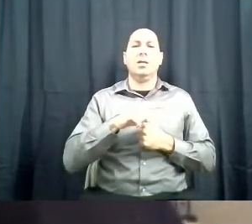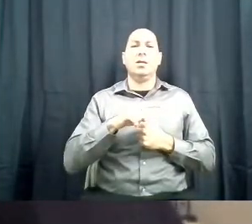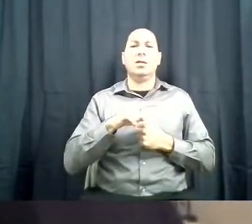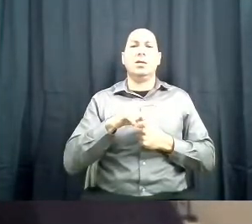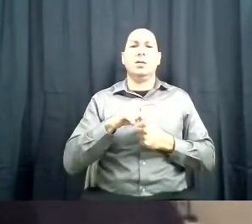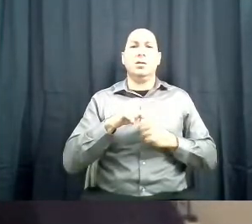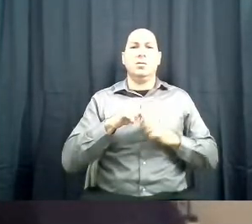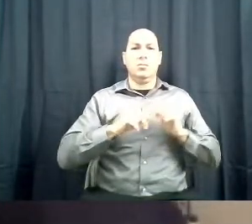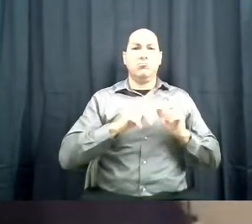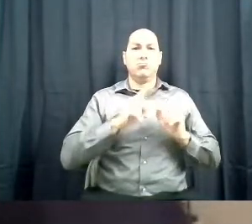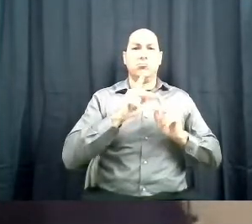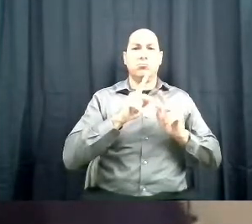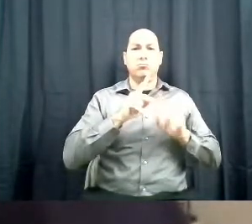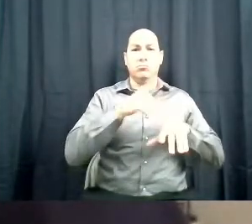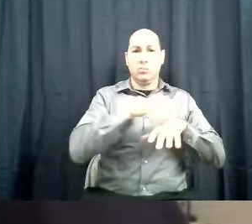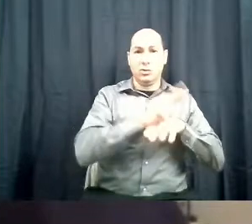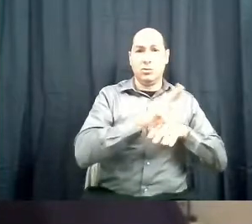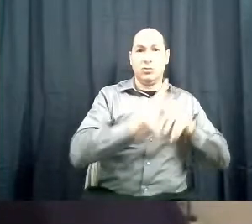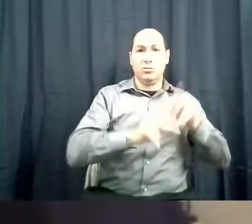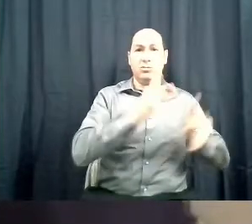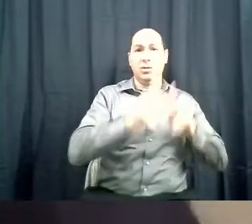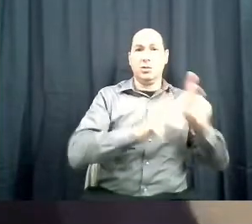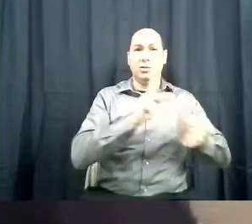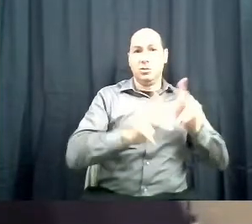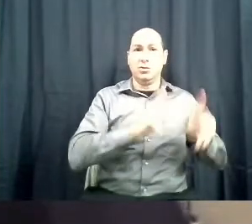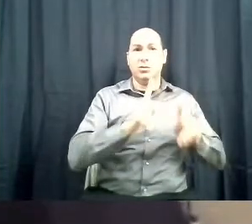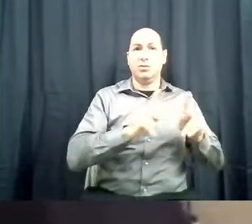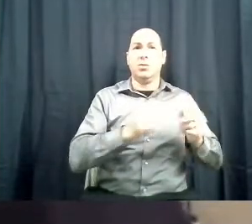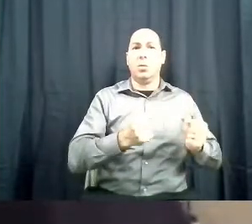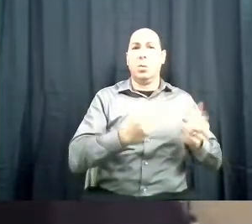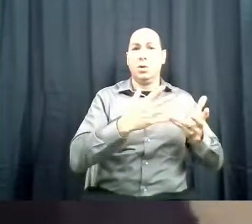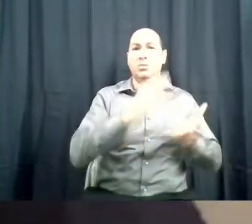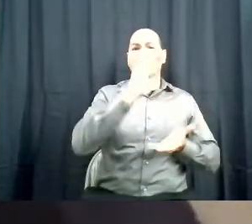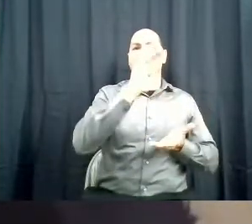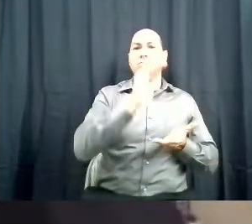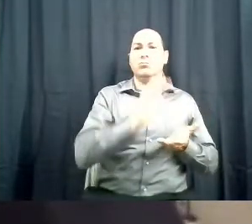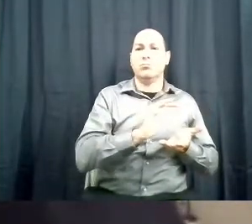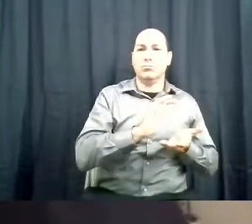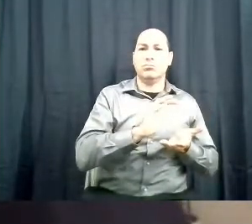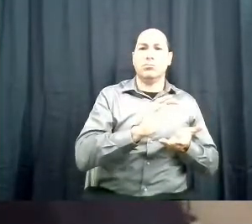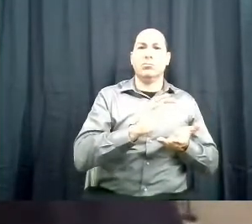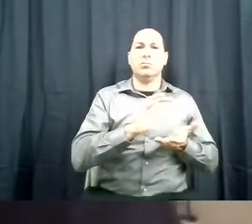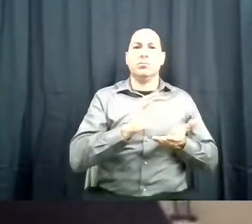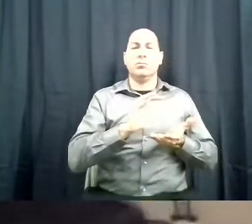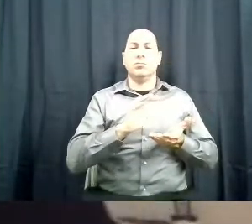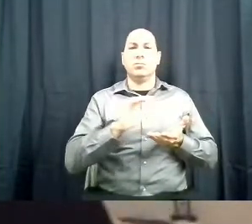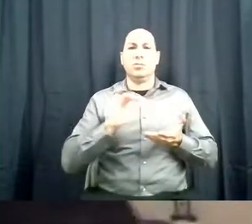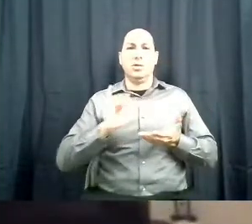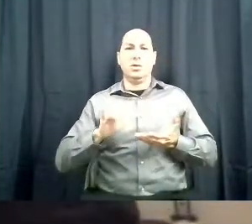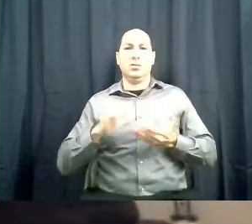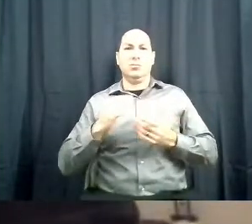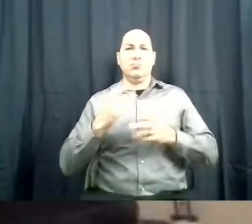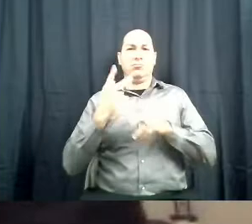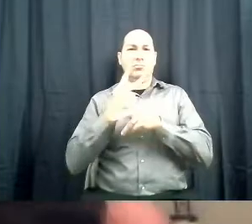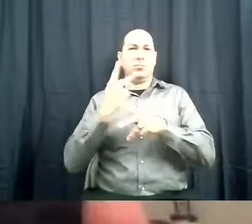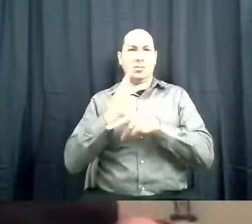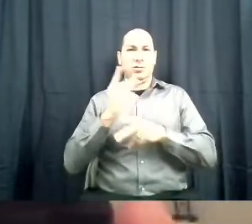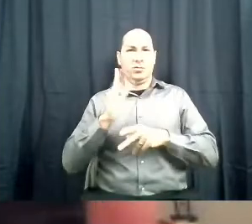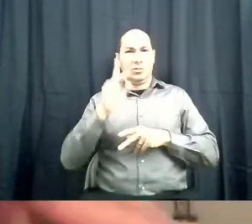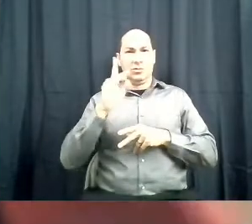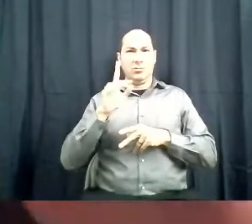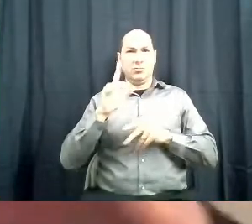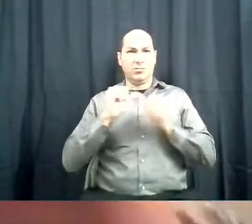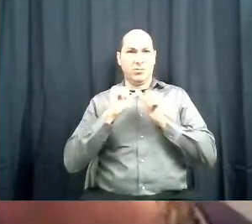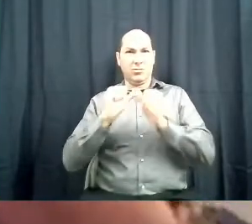population will decrease on an annual basis forever. So I guess that means going to zero at some